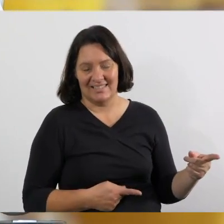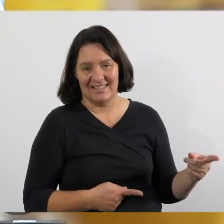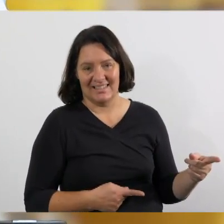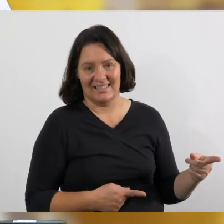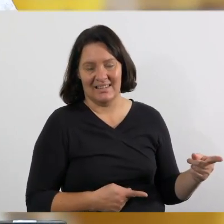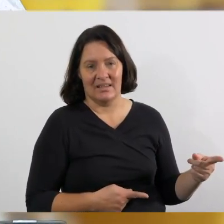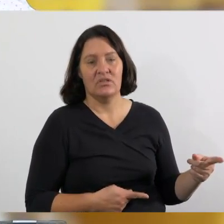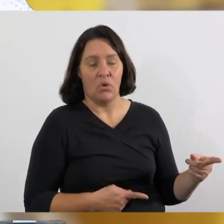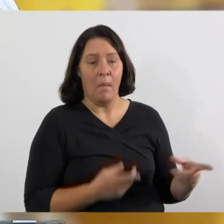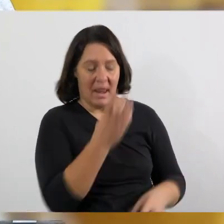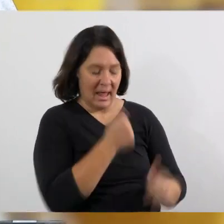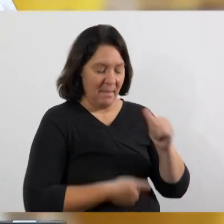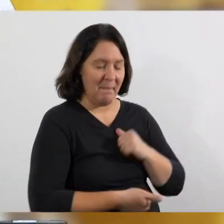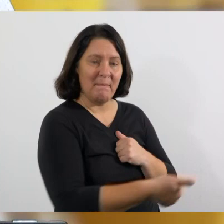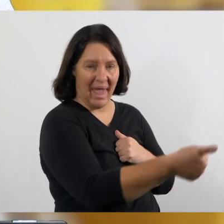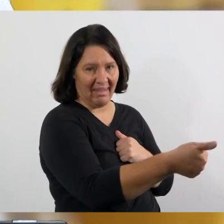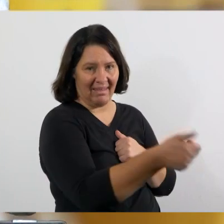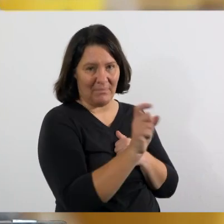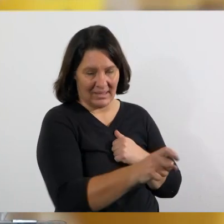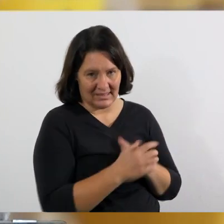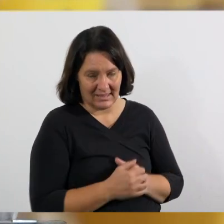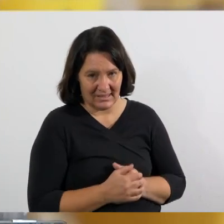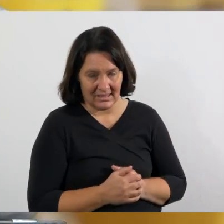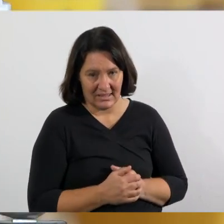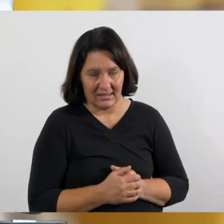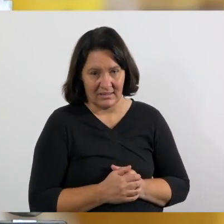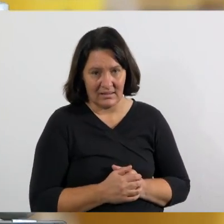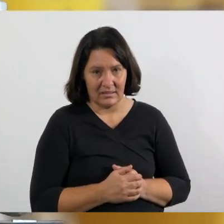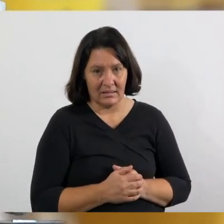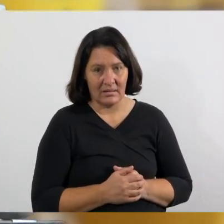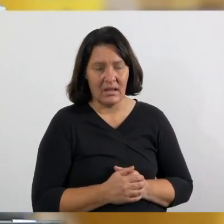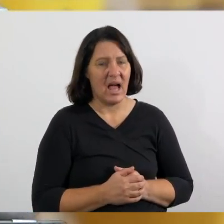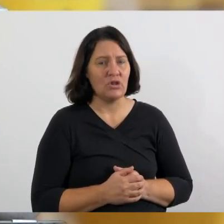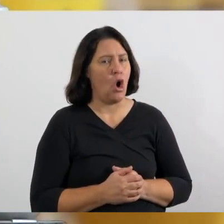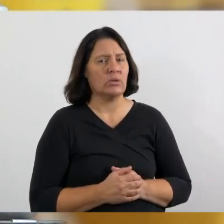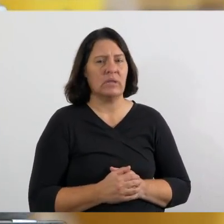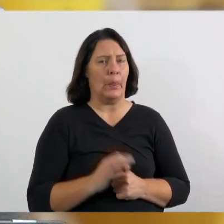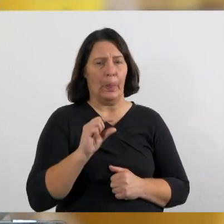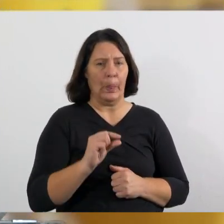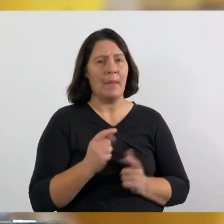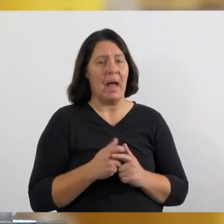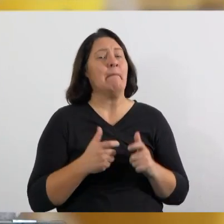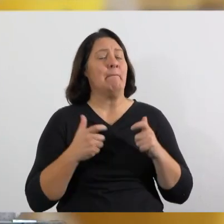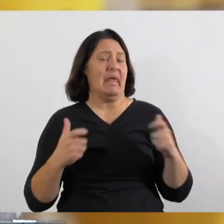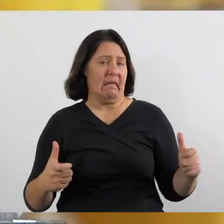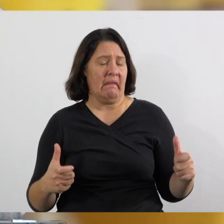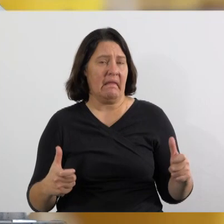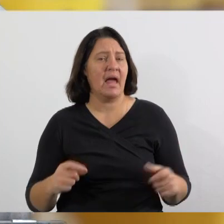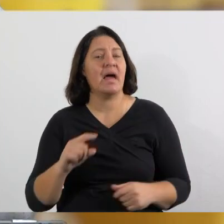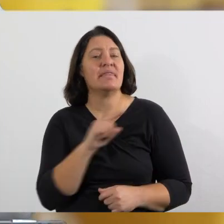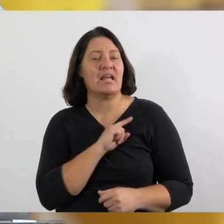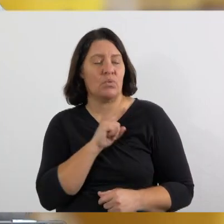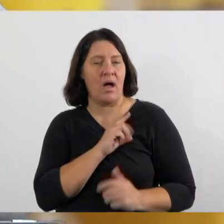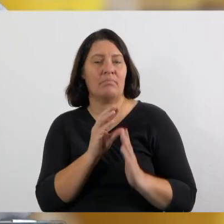us. Now, we will refund them, and this amount is not a small amount, it is a big amount.